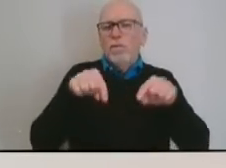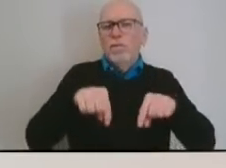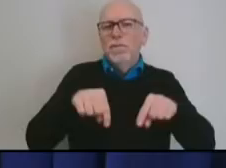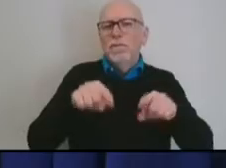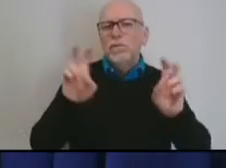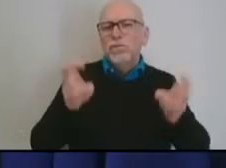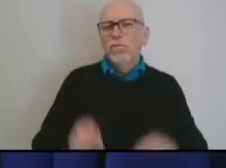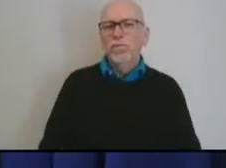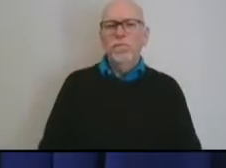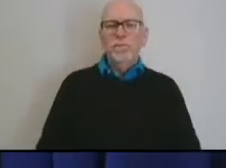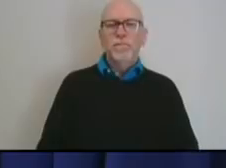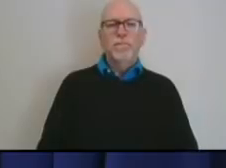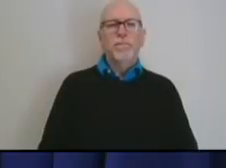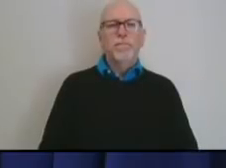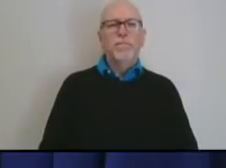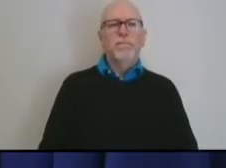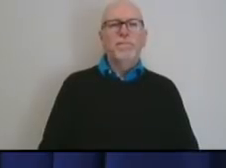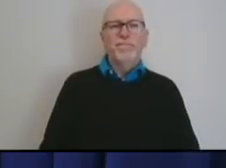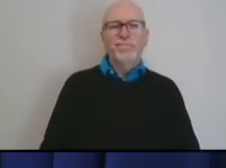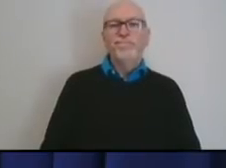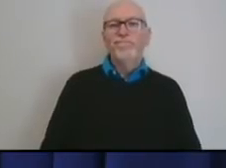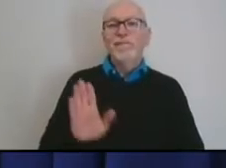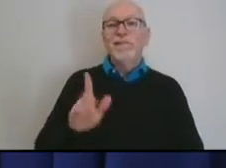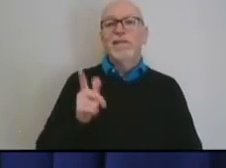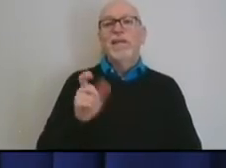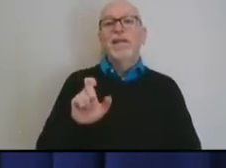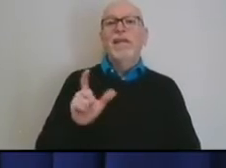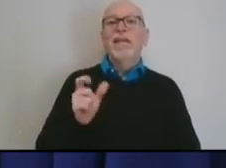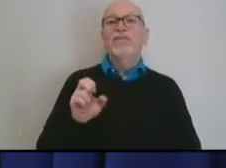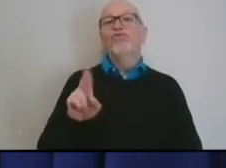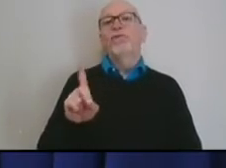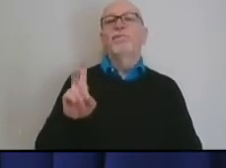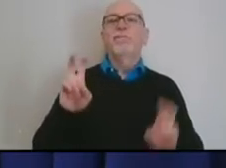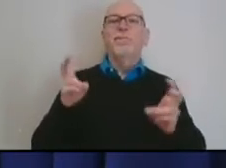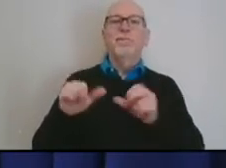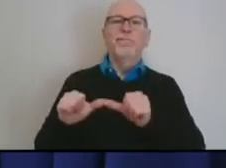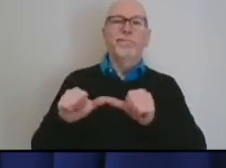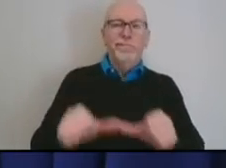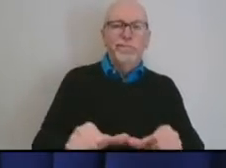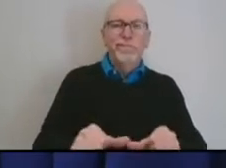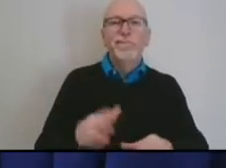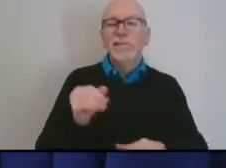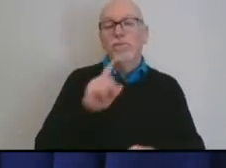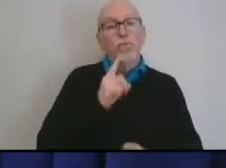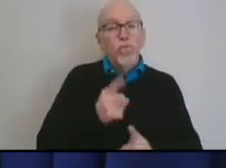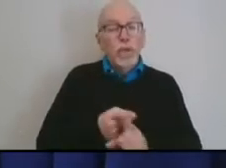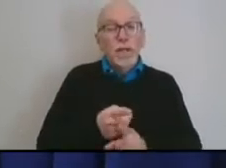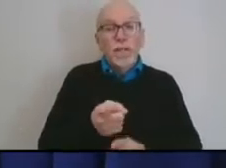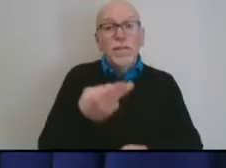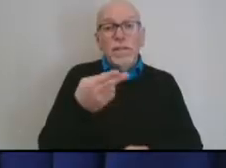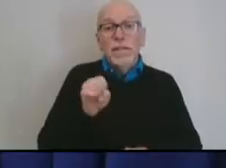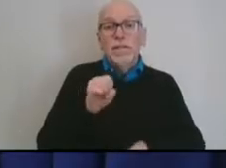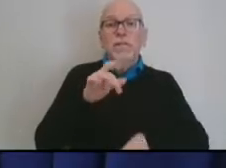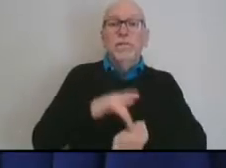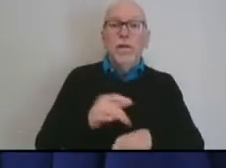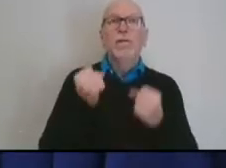Yeah, the legend lives on, and you're right. He just touched so many